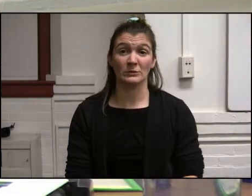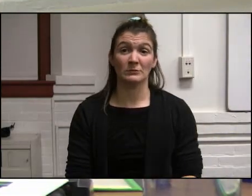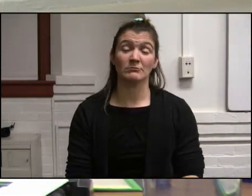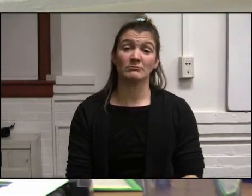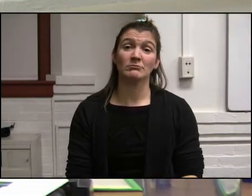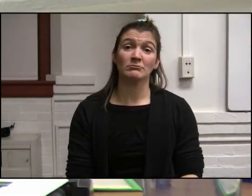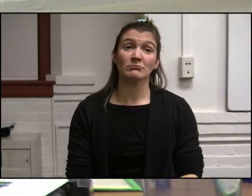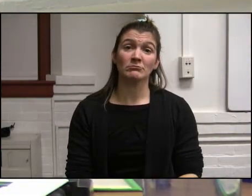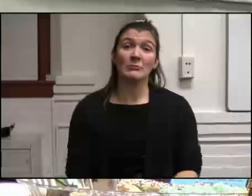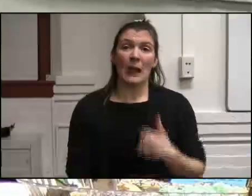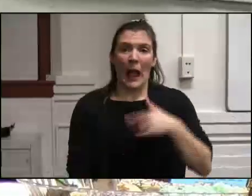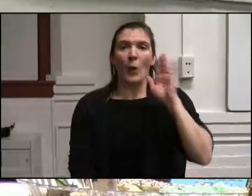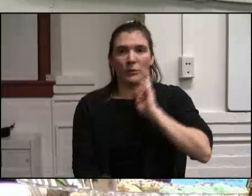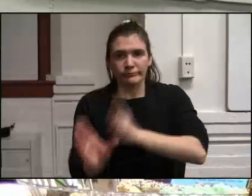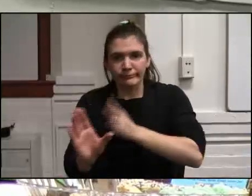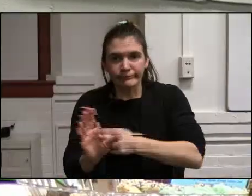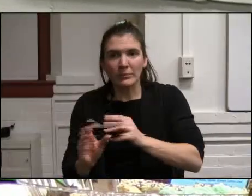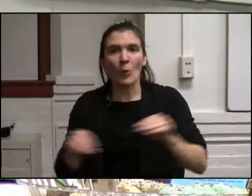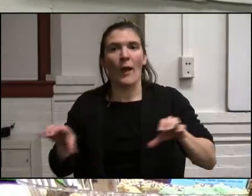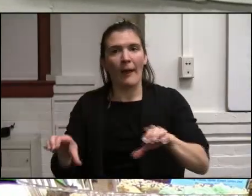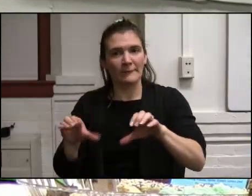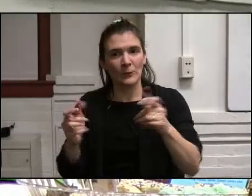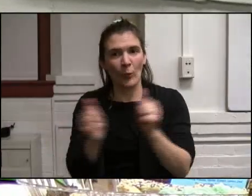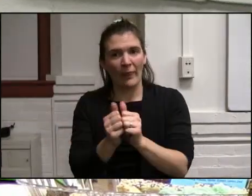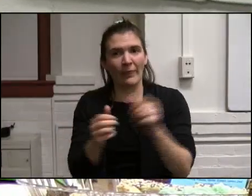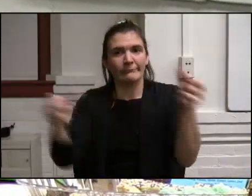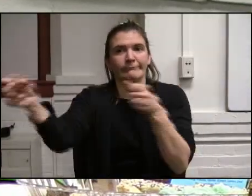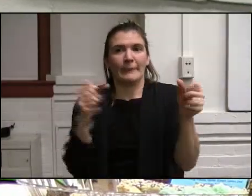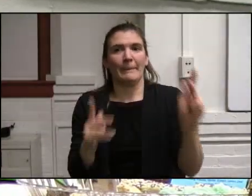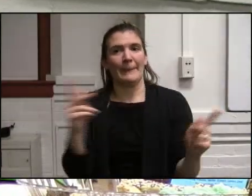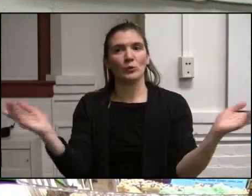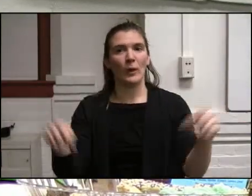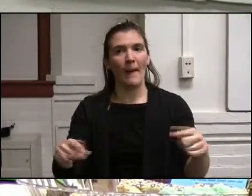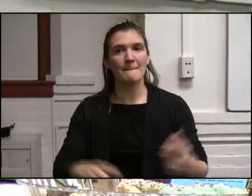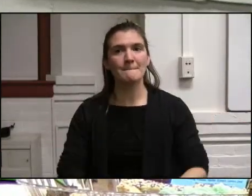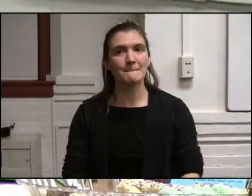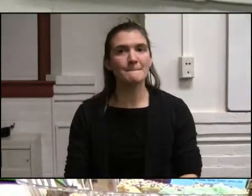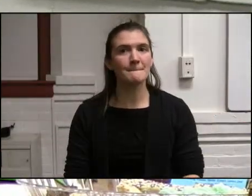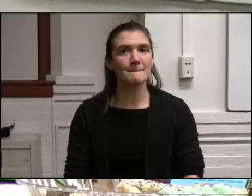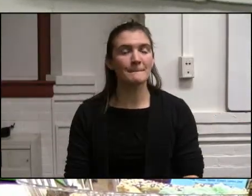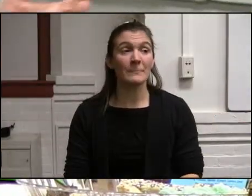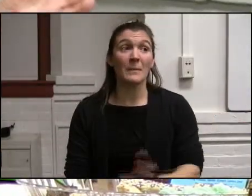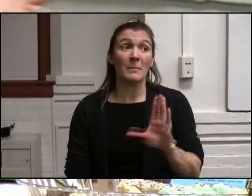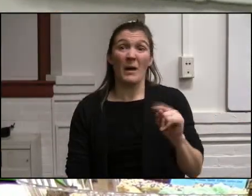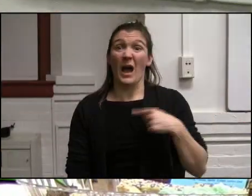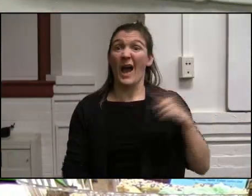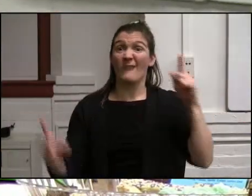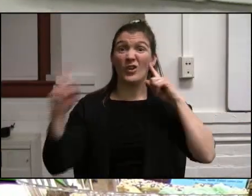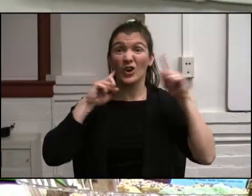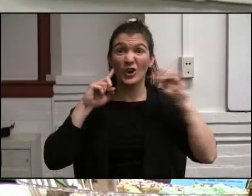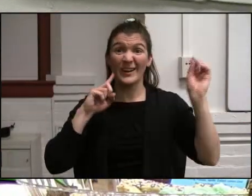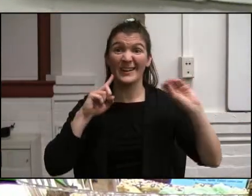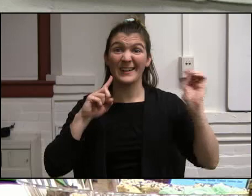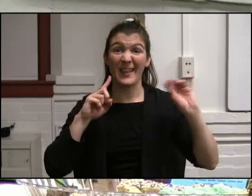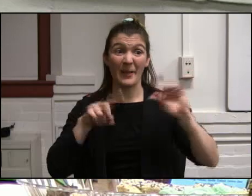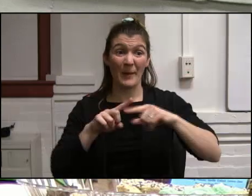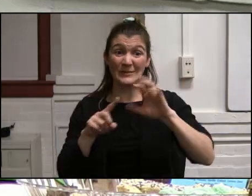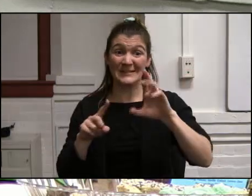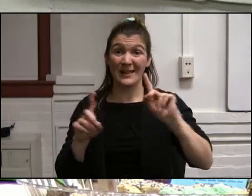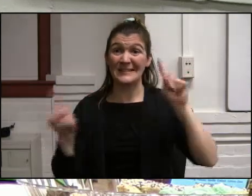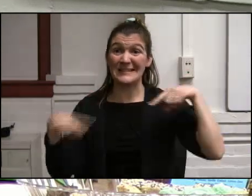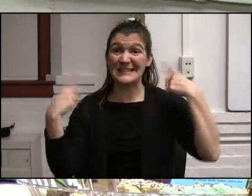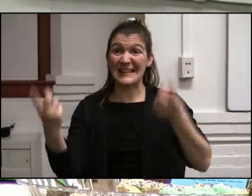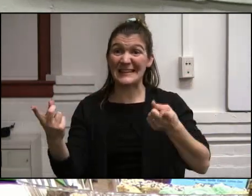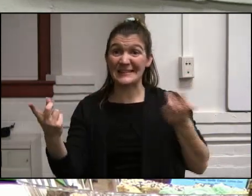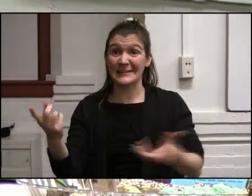will participate more actively and communicate with Patrick about the CUD. But I have heard nothing about it since it was initially